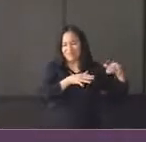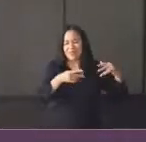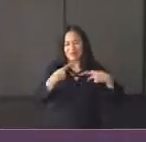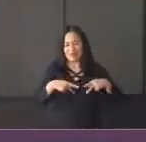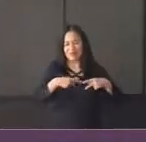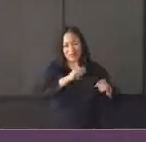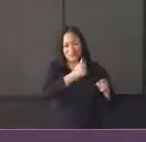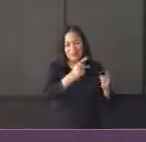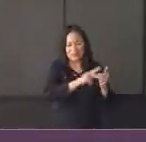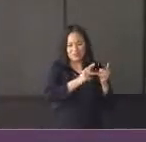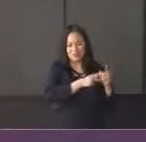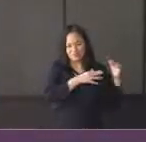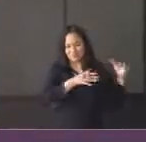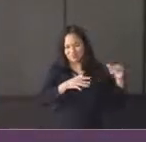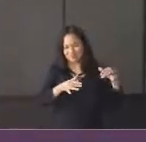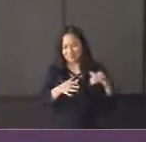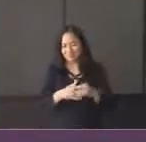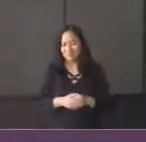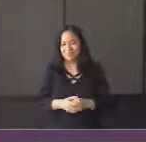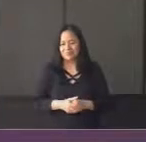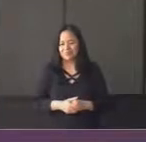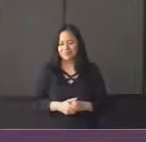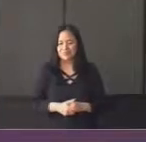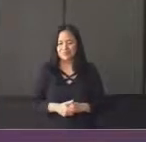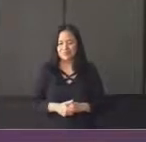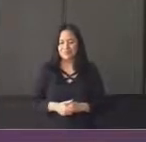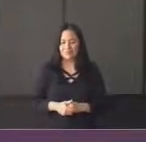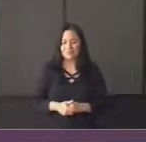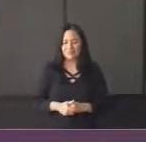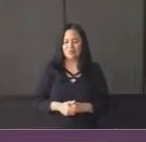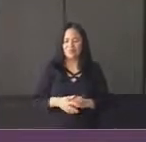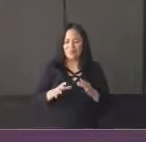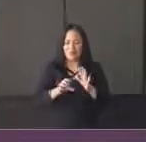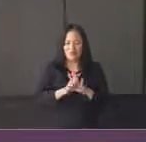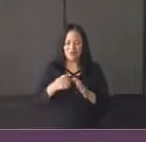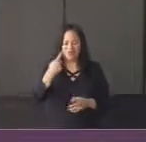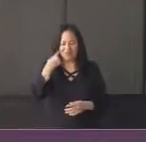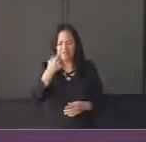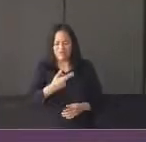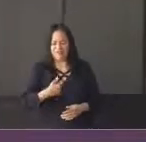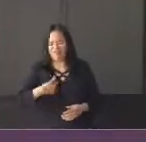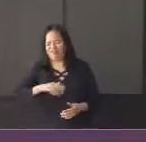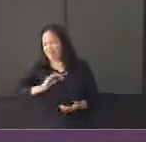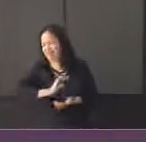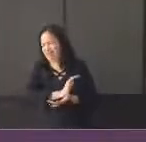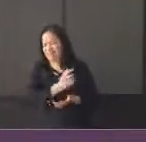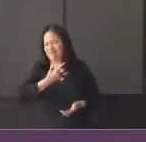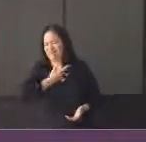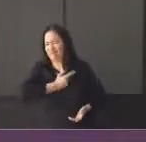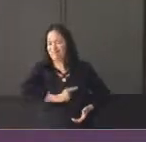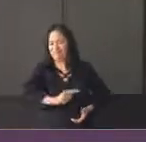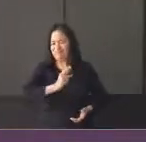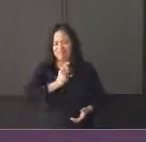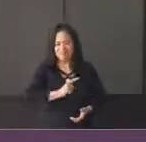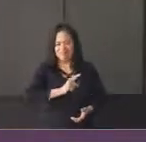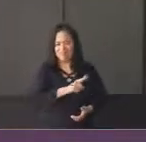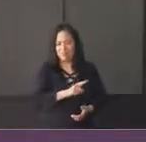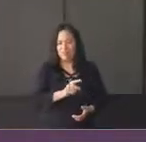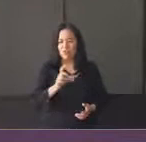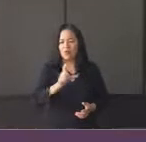in situation of mobility or migrants. The fact of having xenophobia based